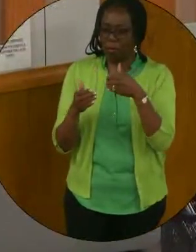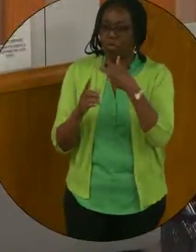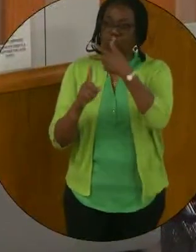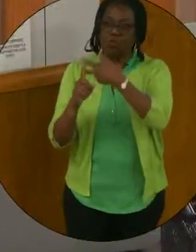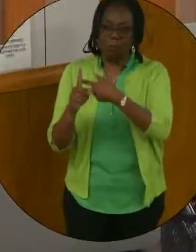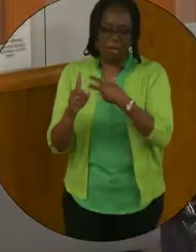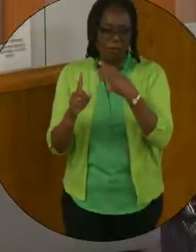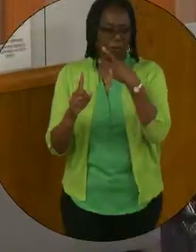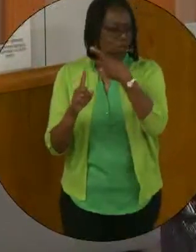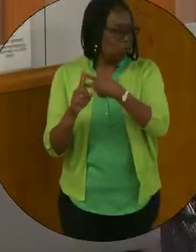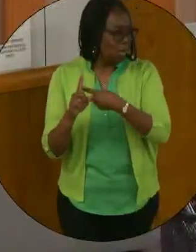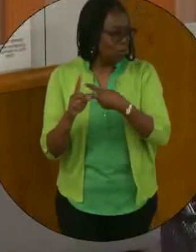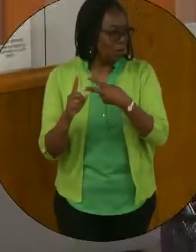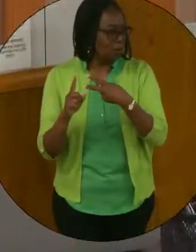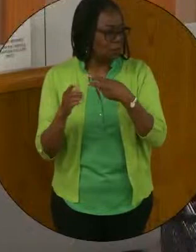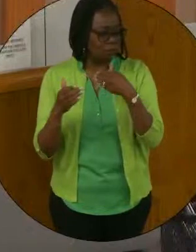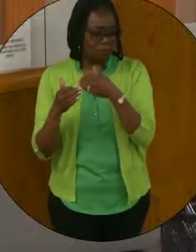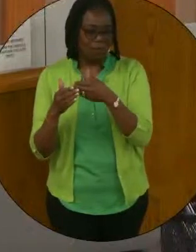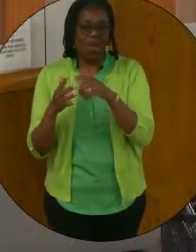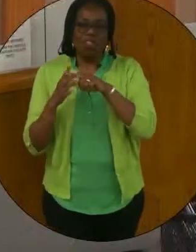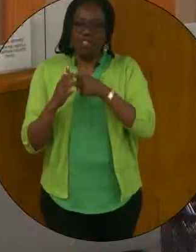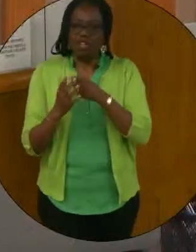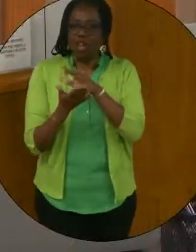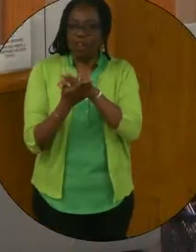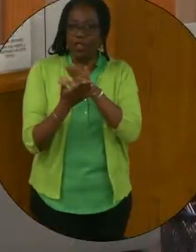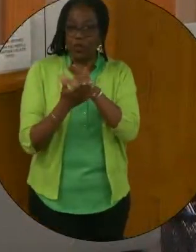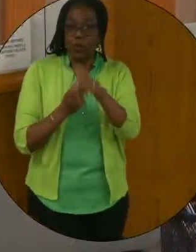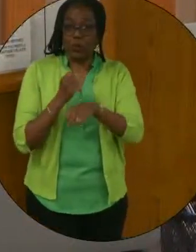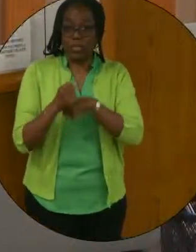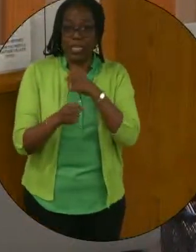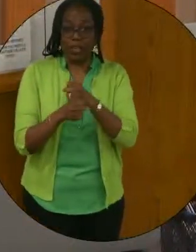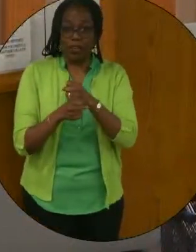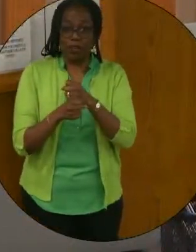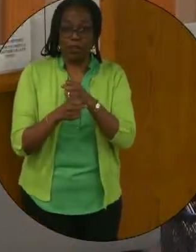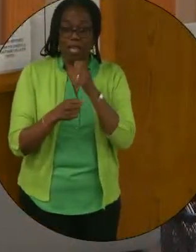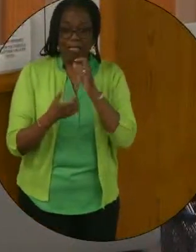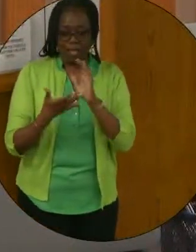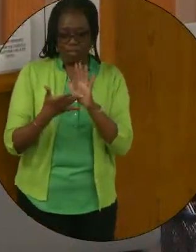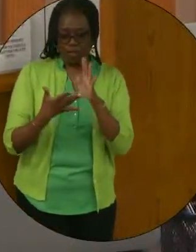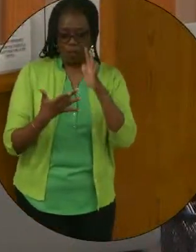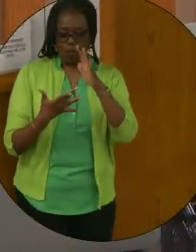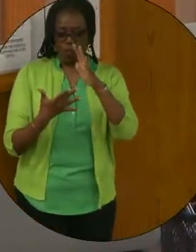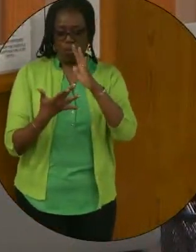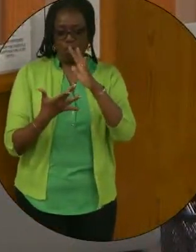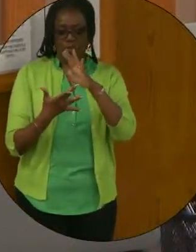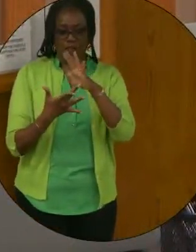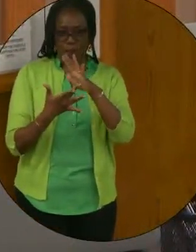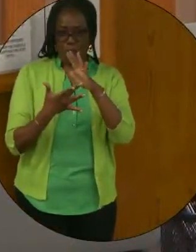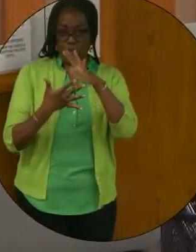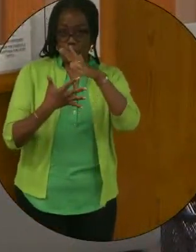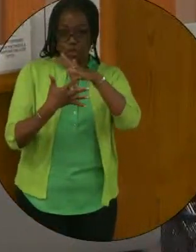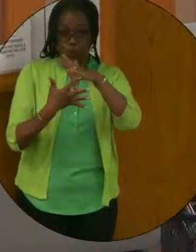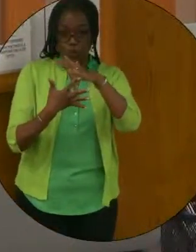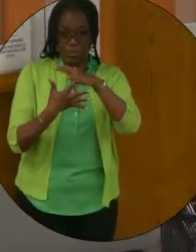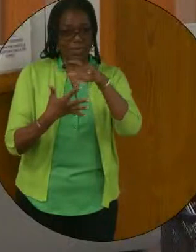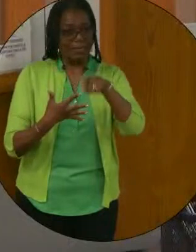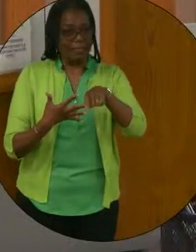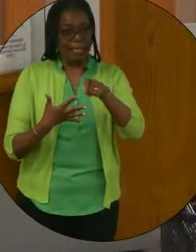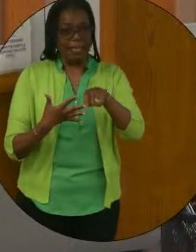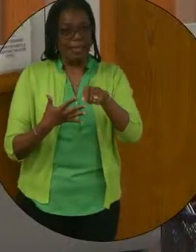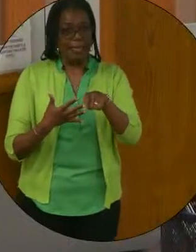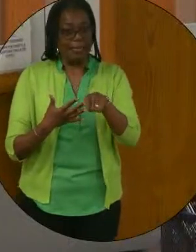months from the start of school year. And our sophomores or juniors need a